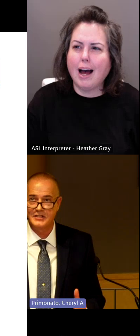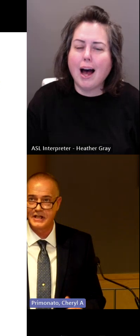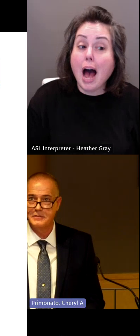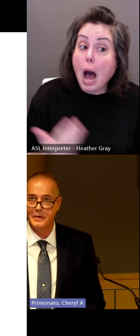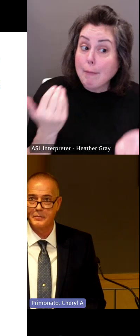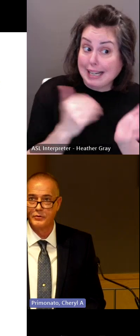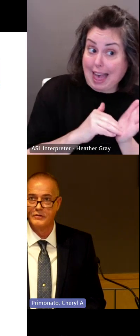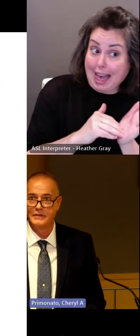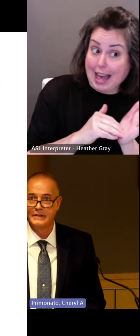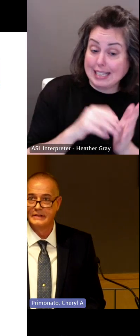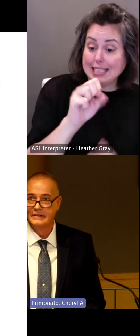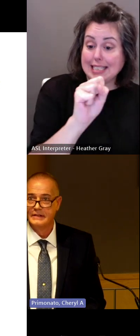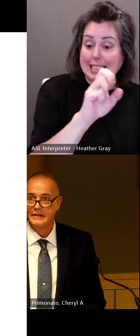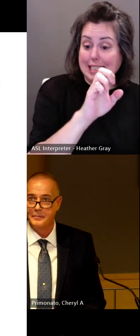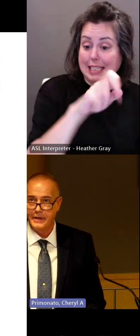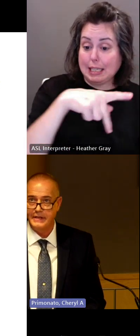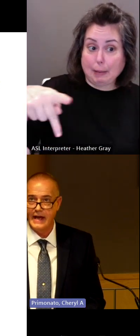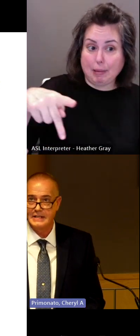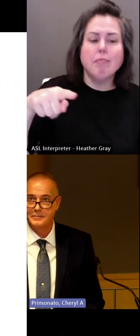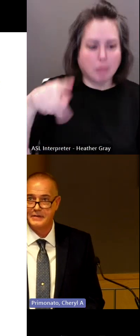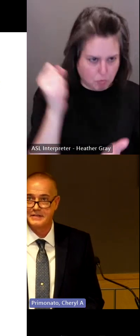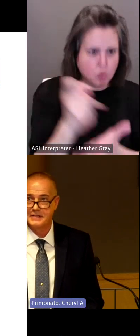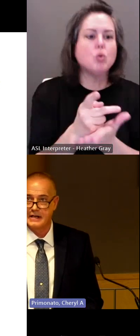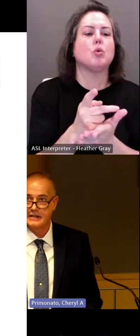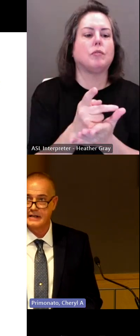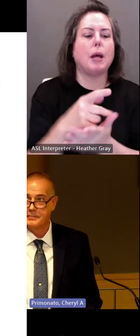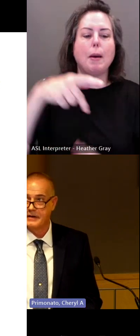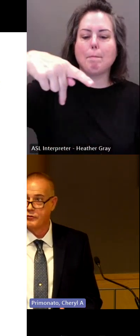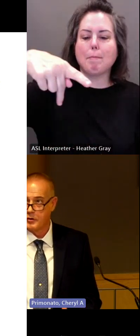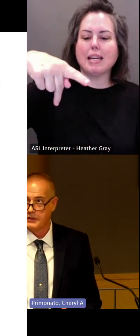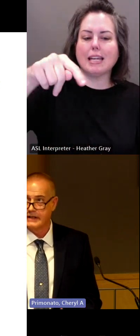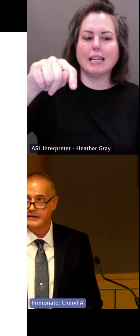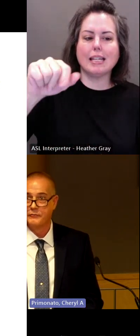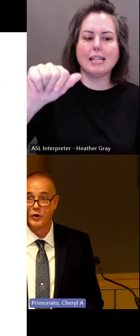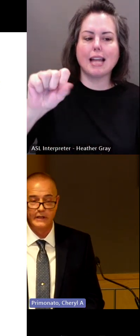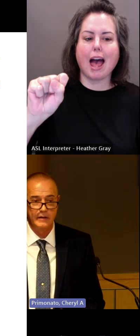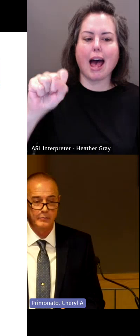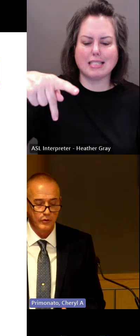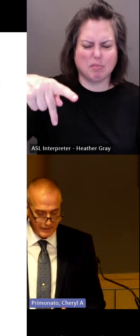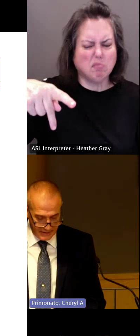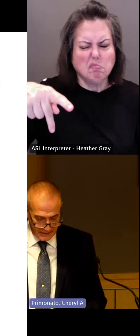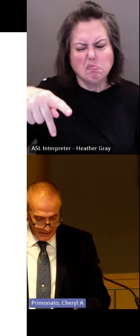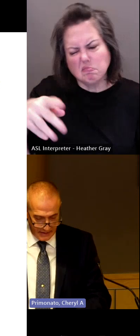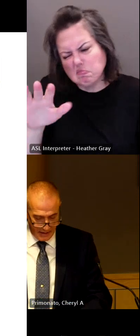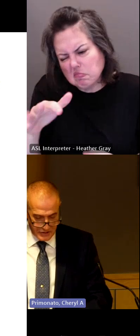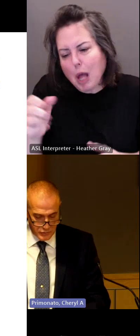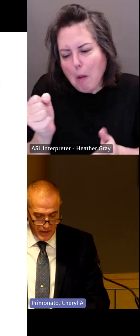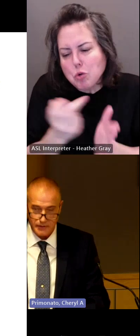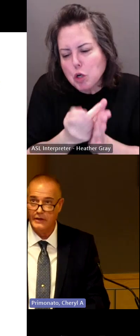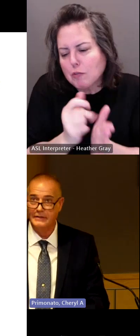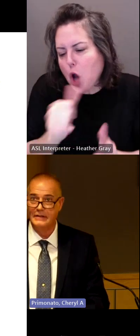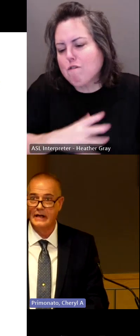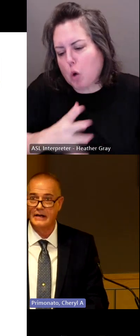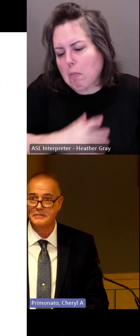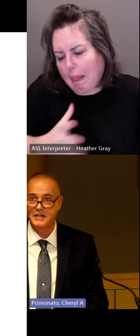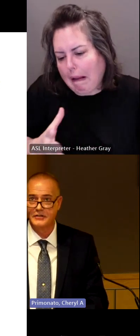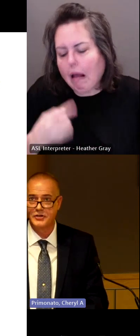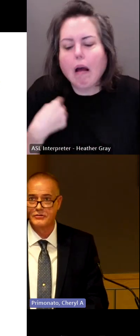Again, the SEEP has been approved. The PTASK, it's been formally and informally approved. We're just waiting